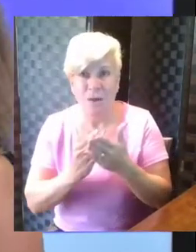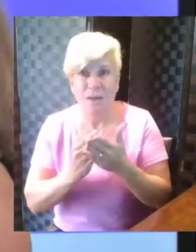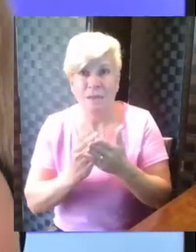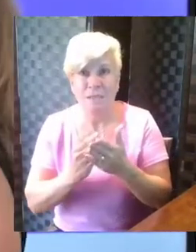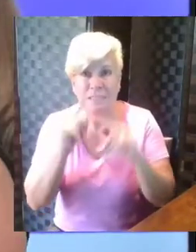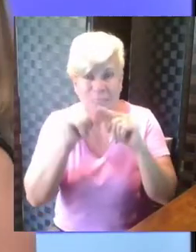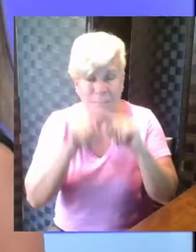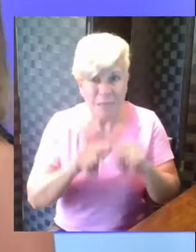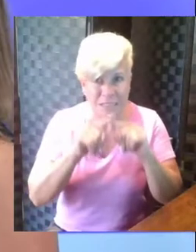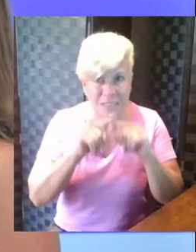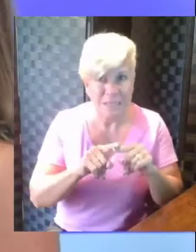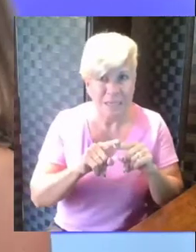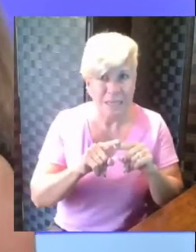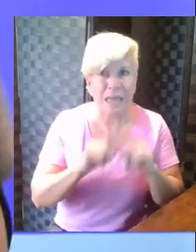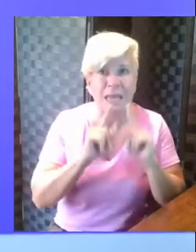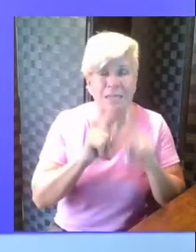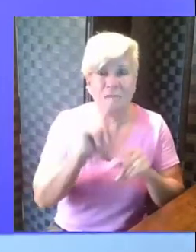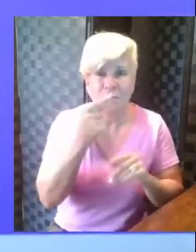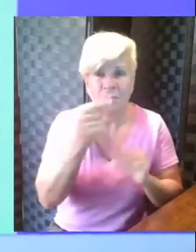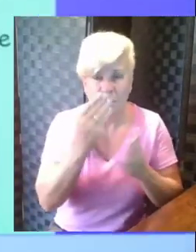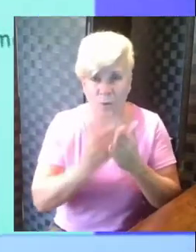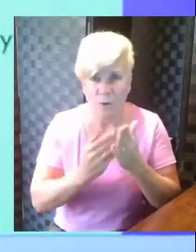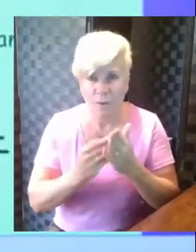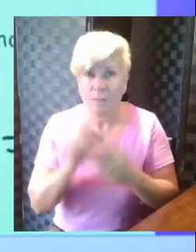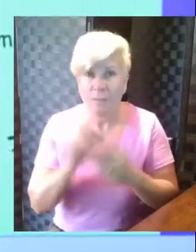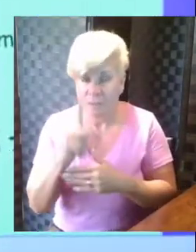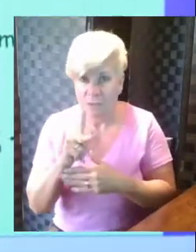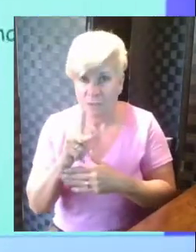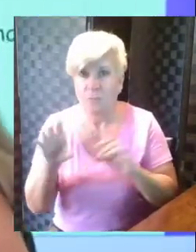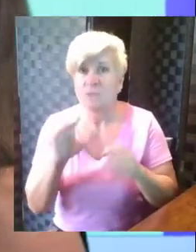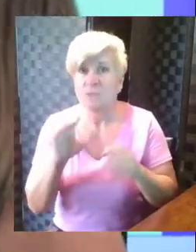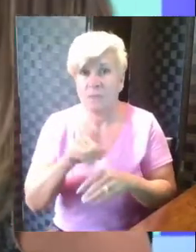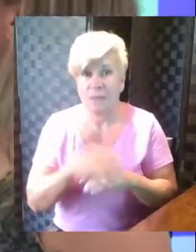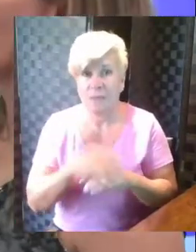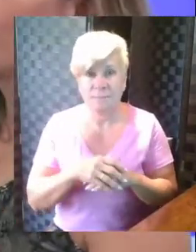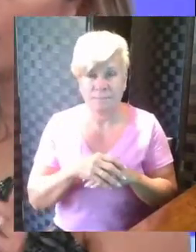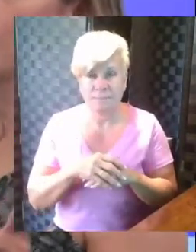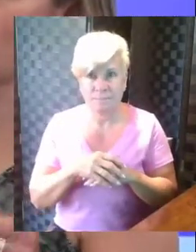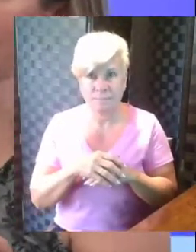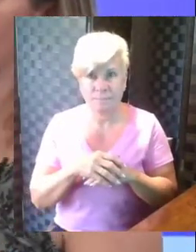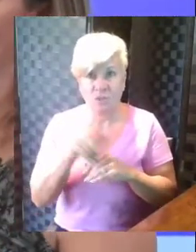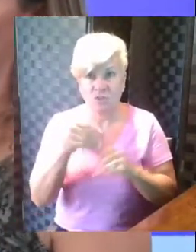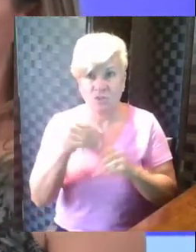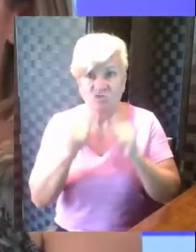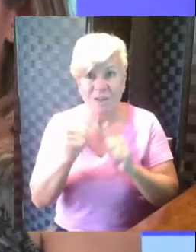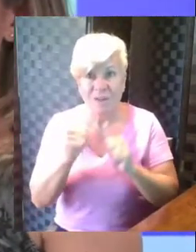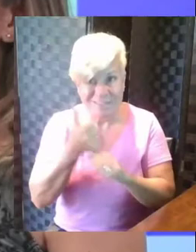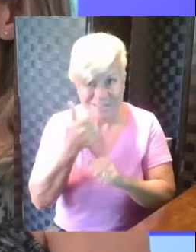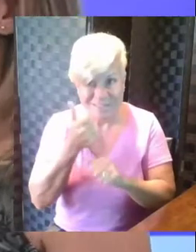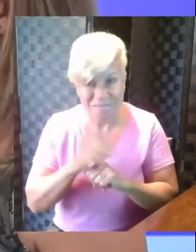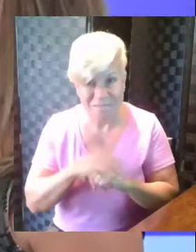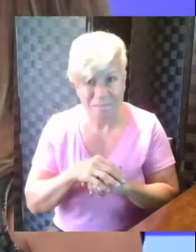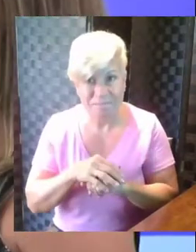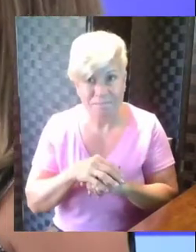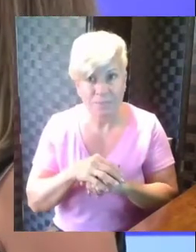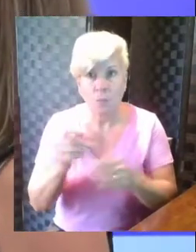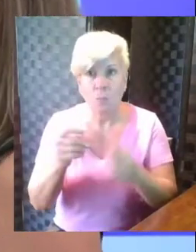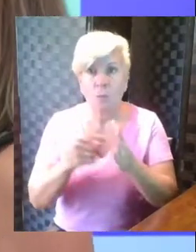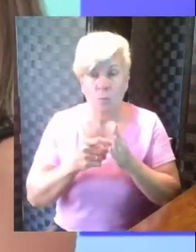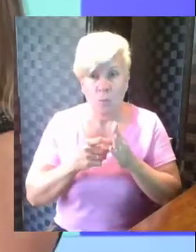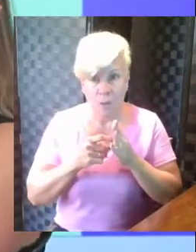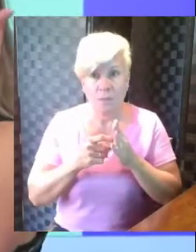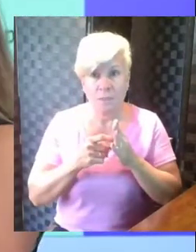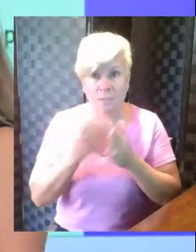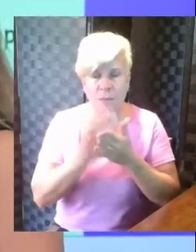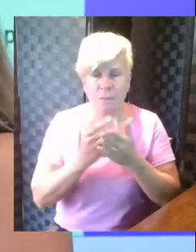is dependent upon the answer to the first part. But that's okay, we can do this. All right, I want you to try this one on your own. It's going to take you a bit,